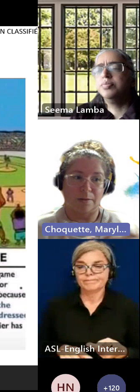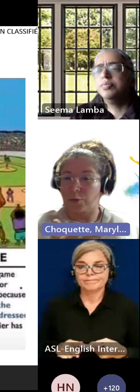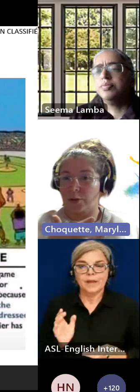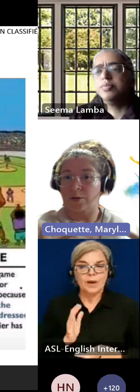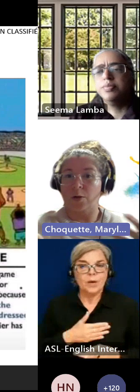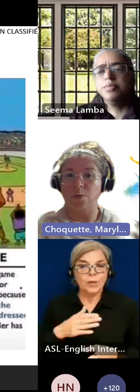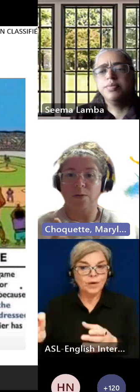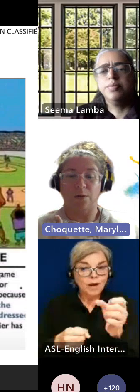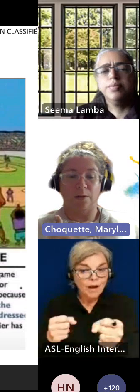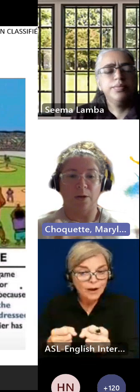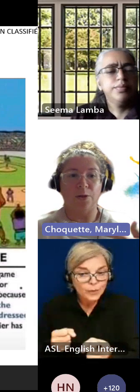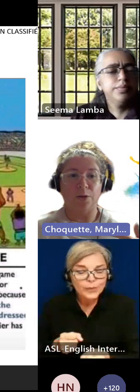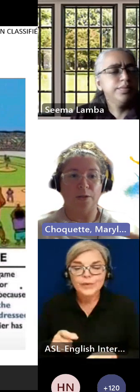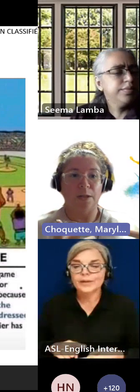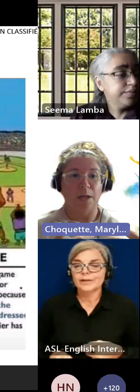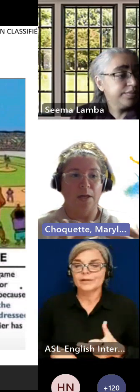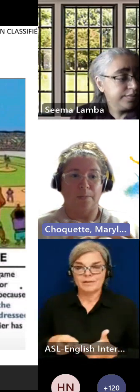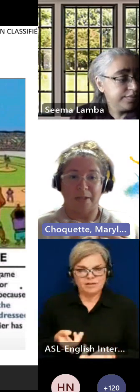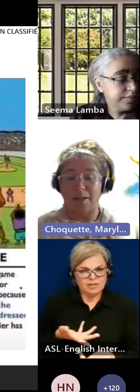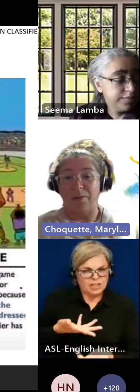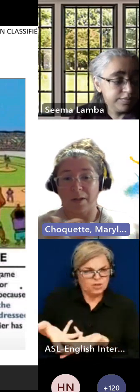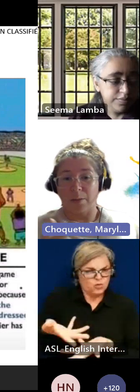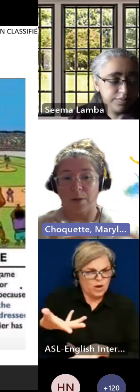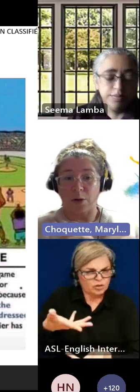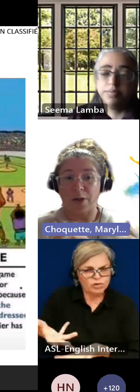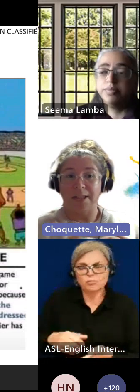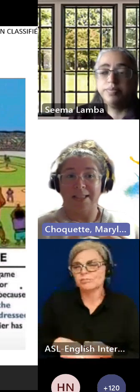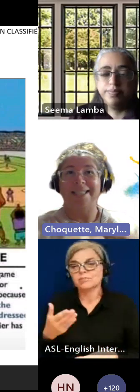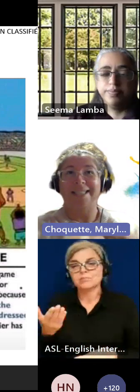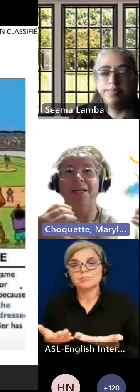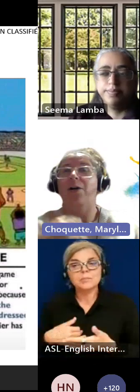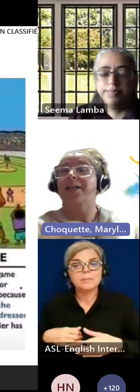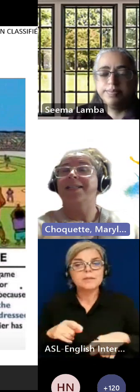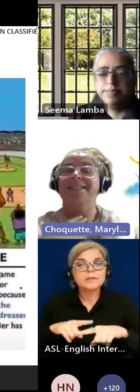might be certain tones, certain cultures, and I'm talking about